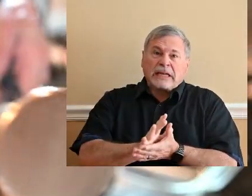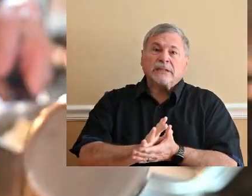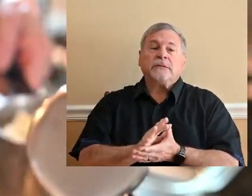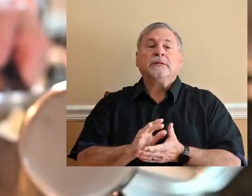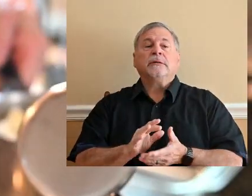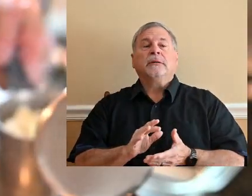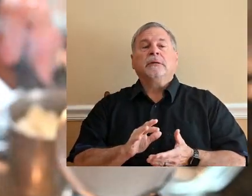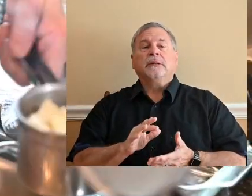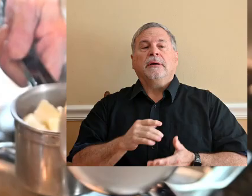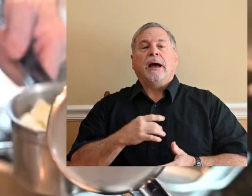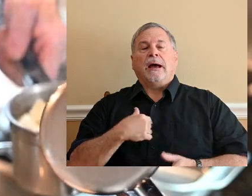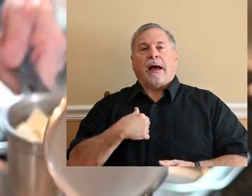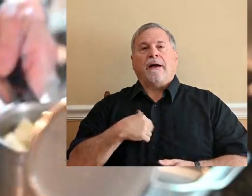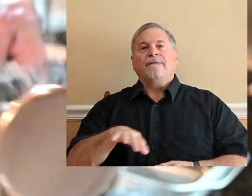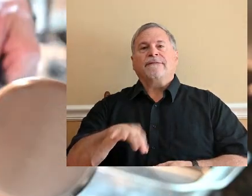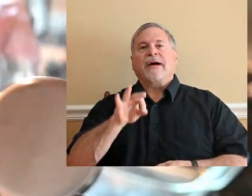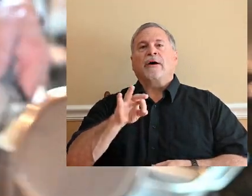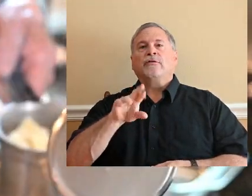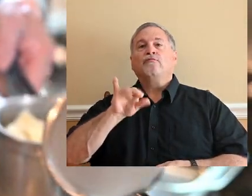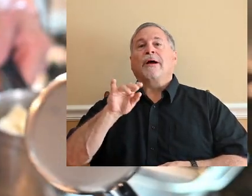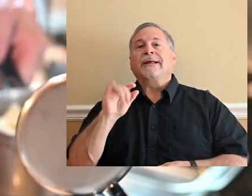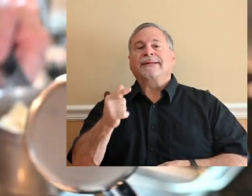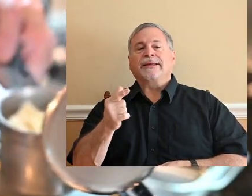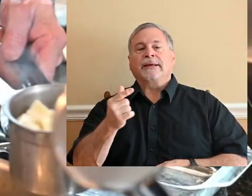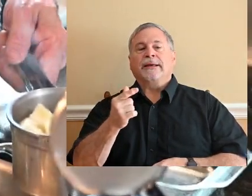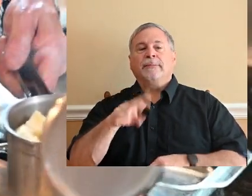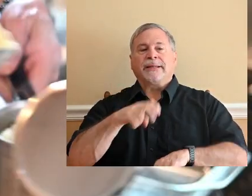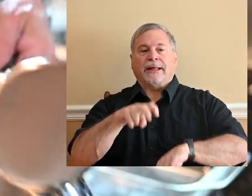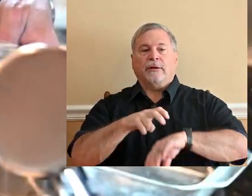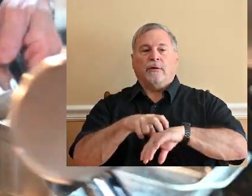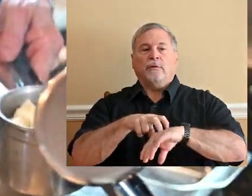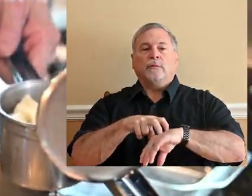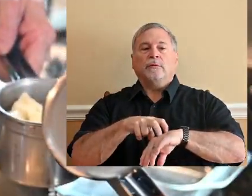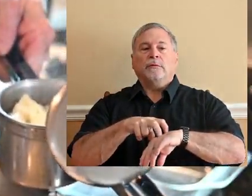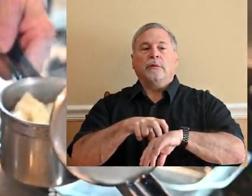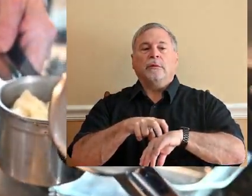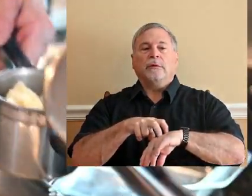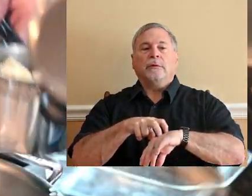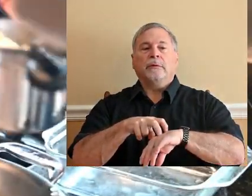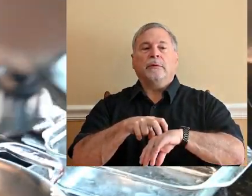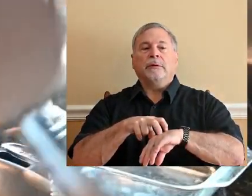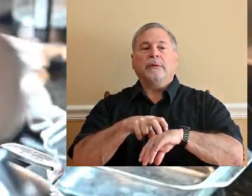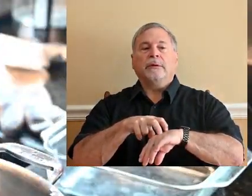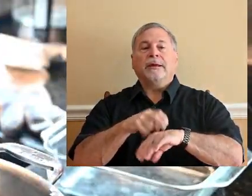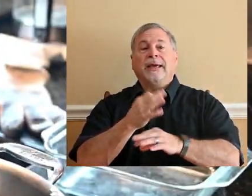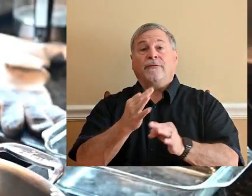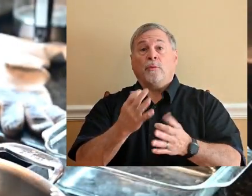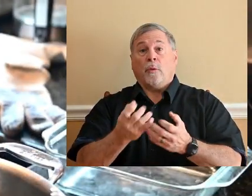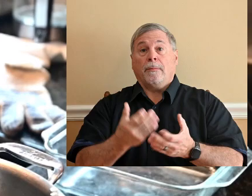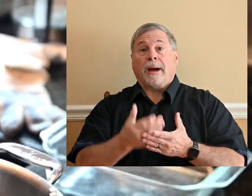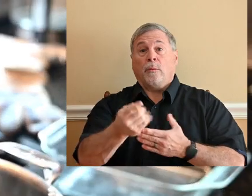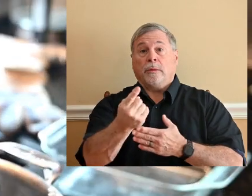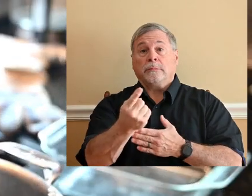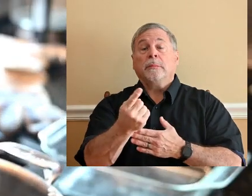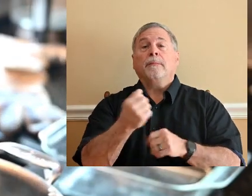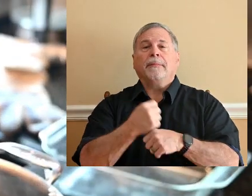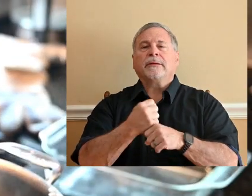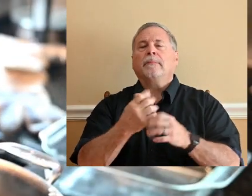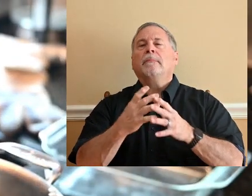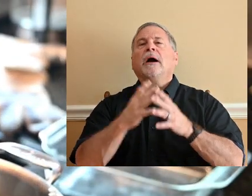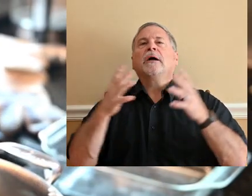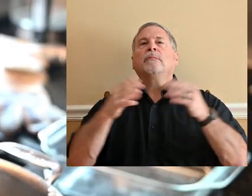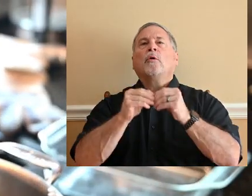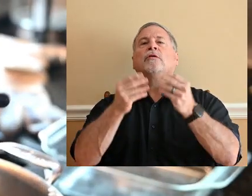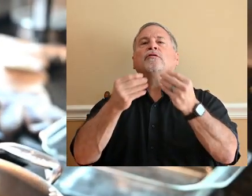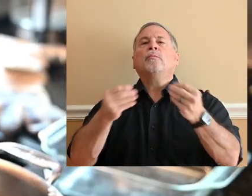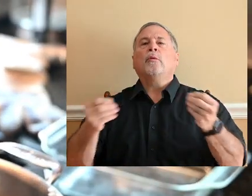them. But I have found that ricing potatoes, if you want to pick up one of these, makes